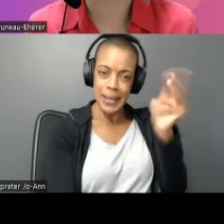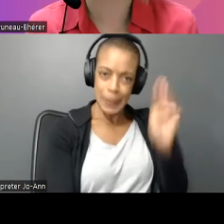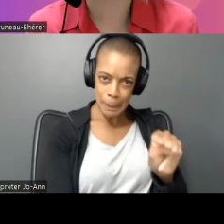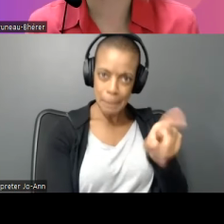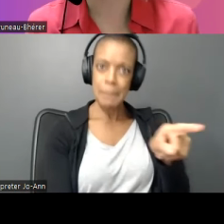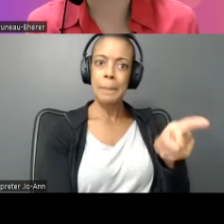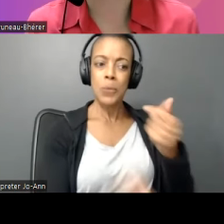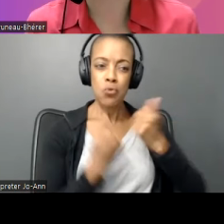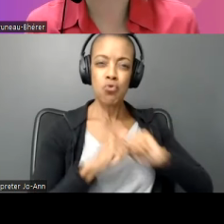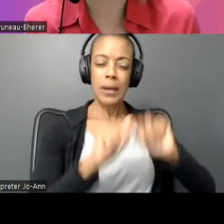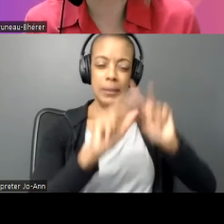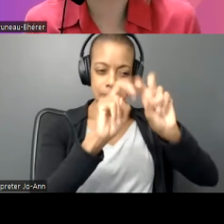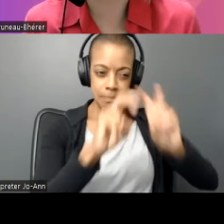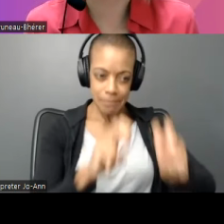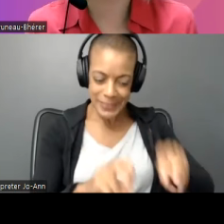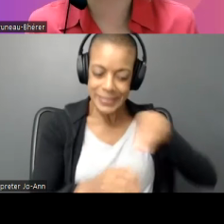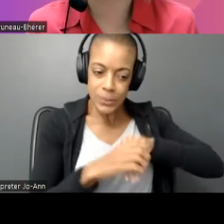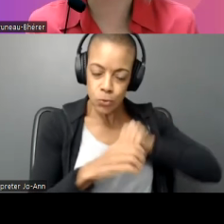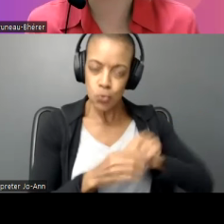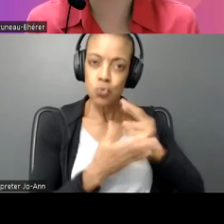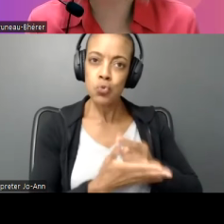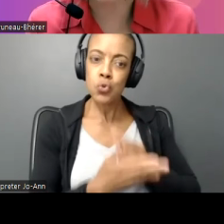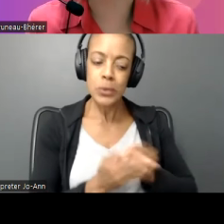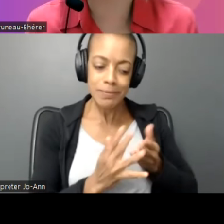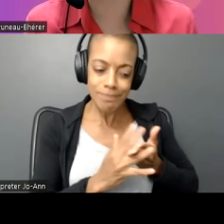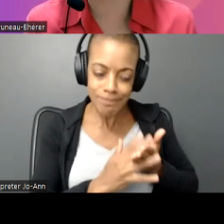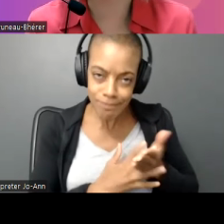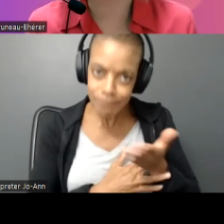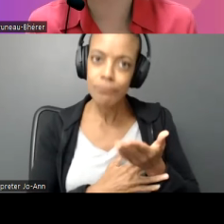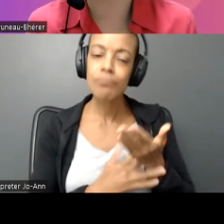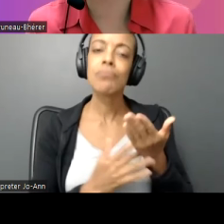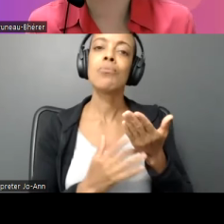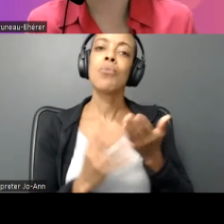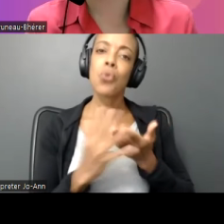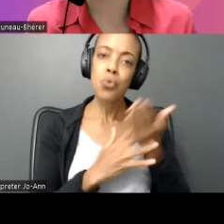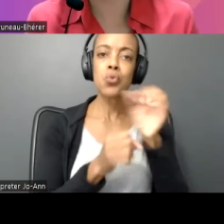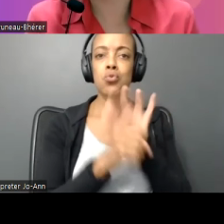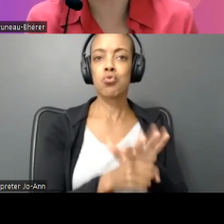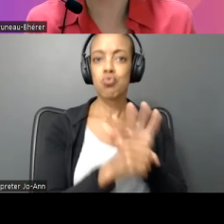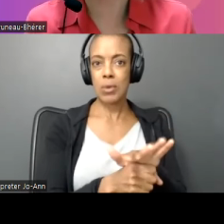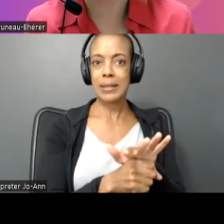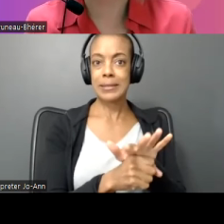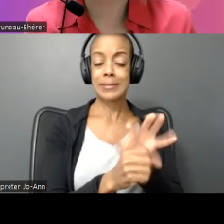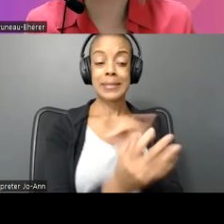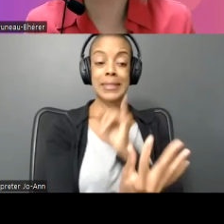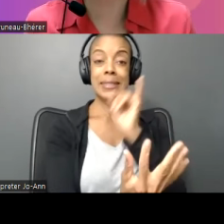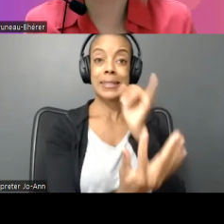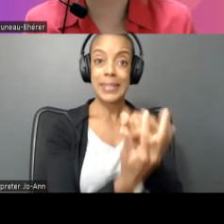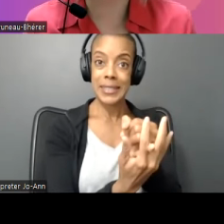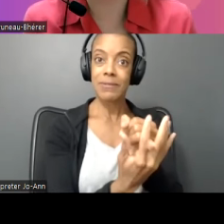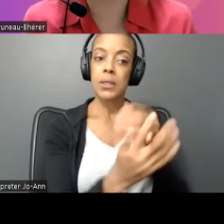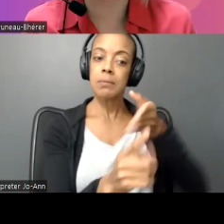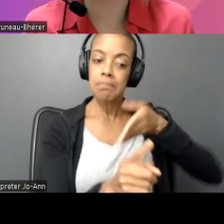internal resources so he can get through the stress. These interventions have to be specialized, they must be trauma